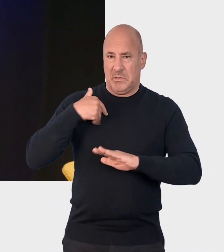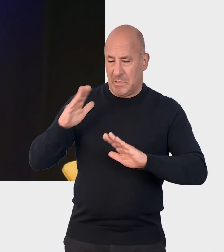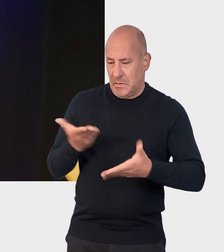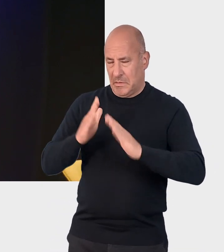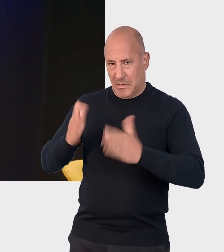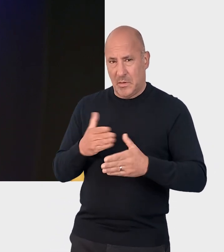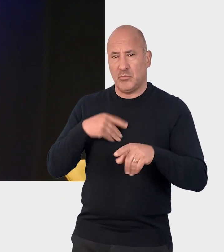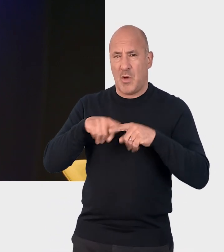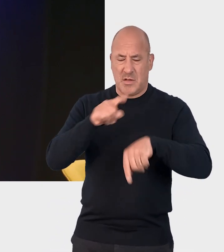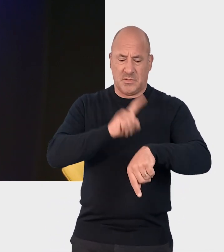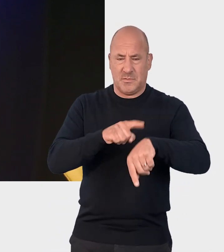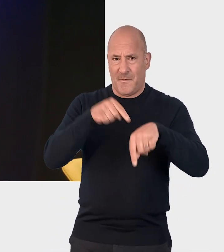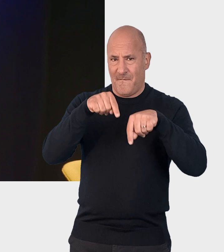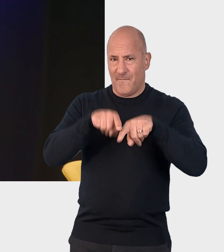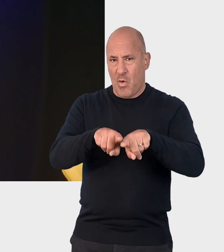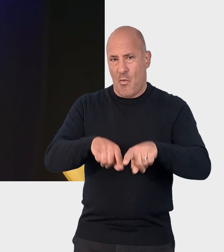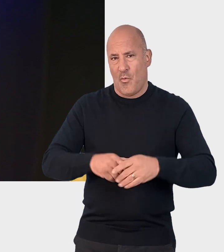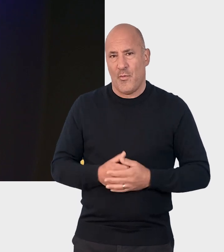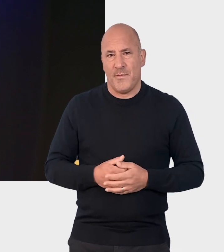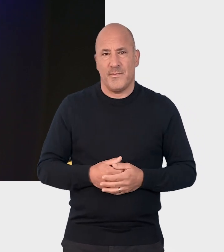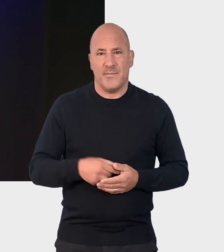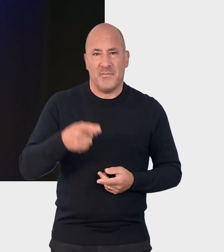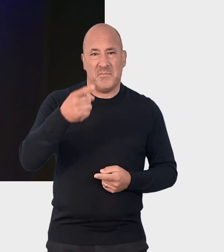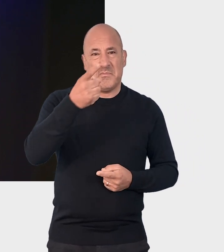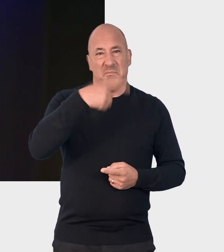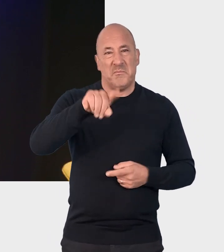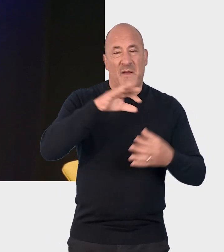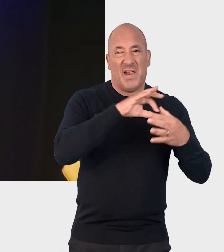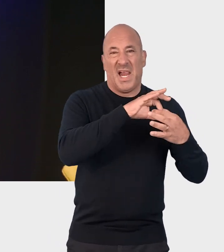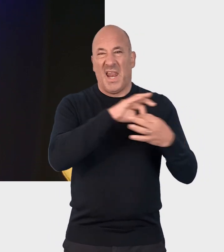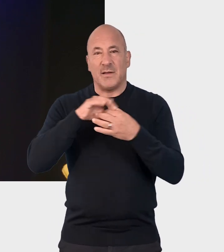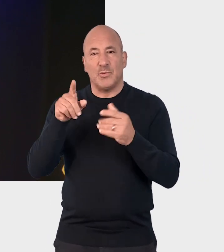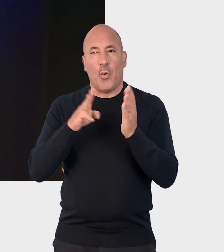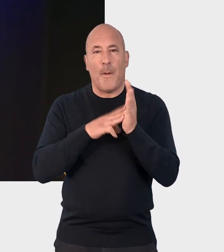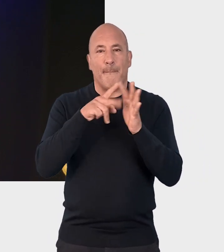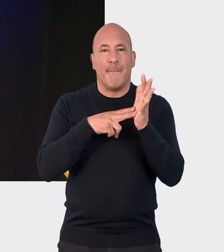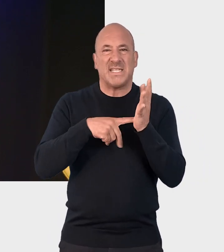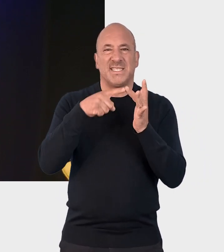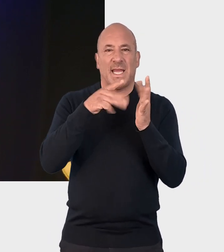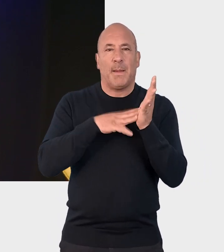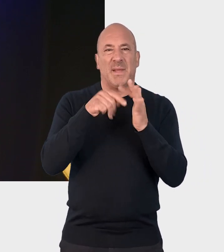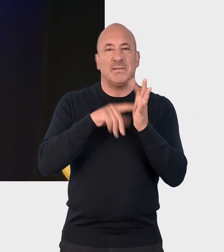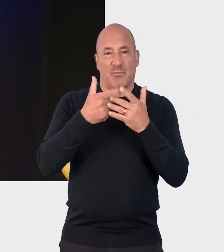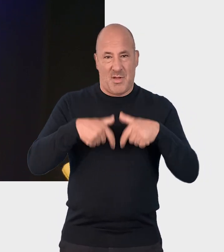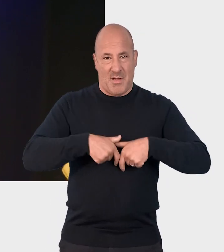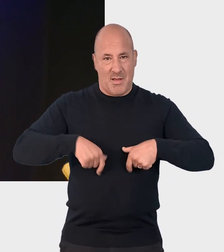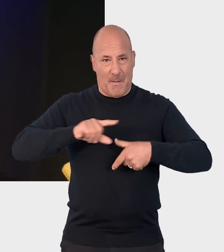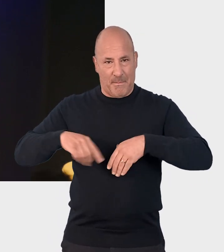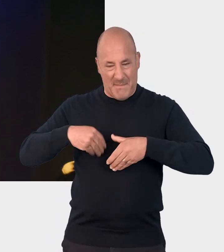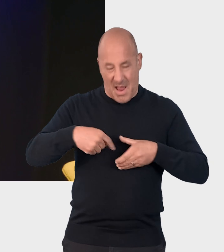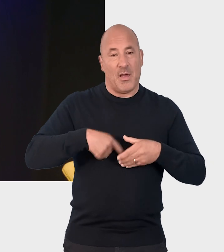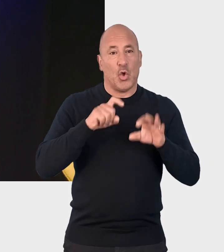going to be introducing some of our speakers and try and keep us to time. You've all got a link to Mentimeter on the back of